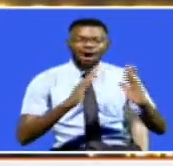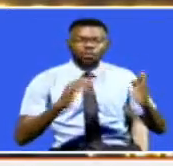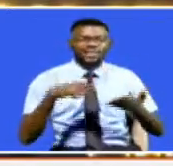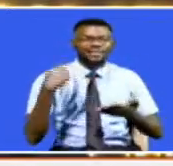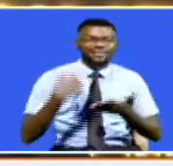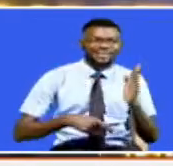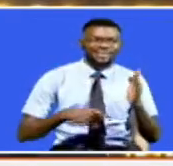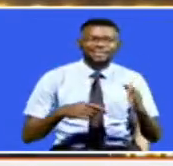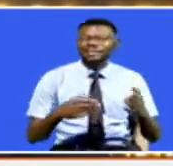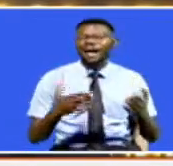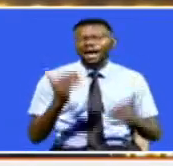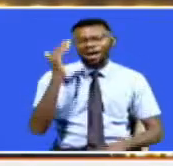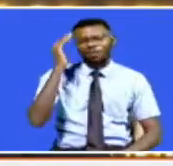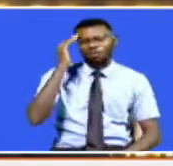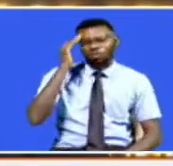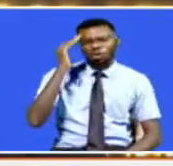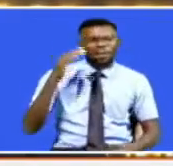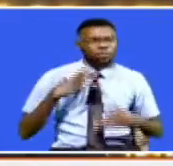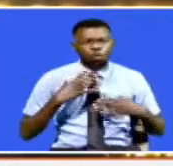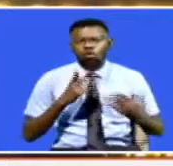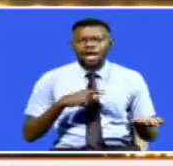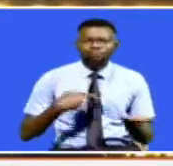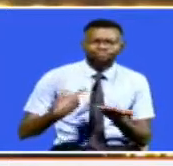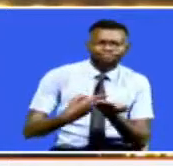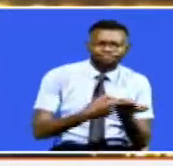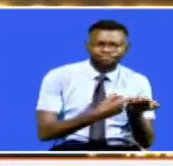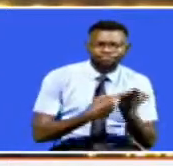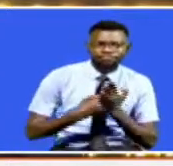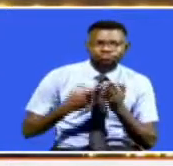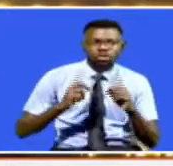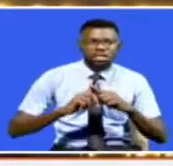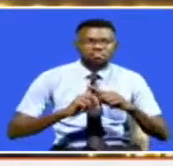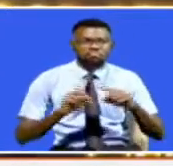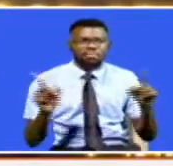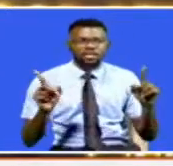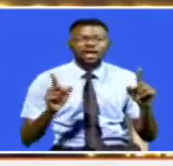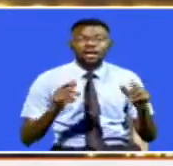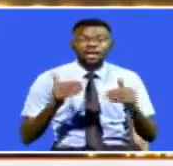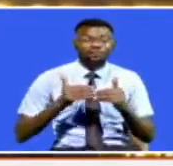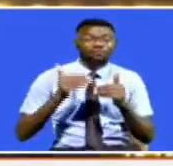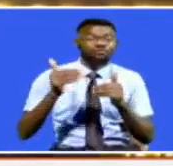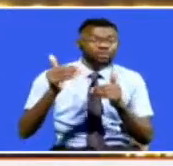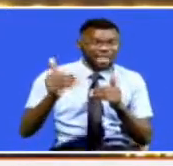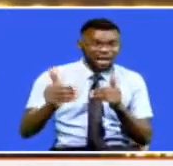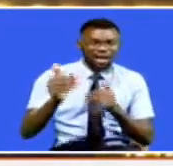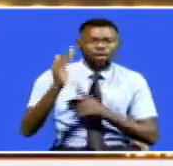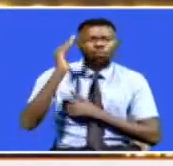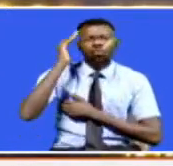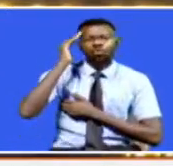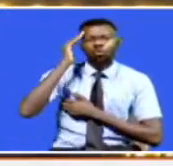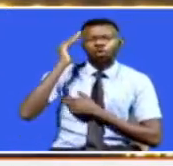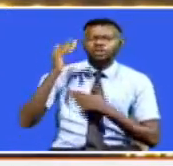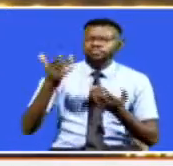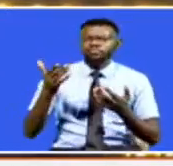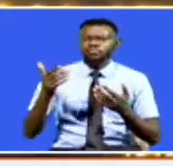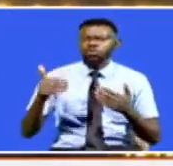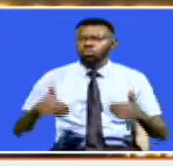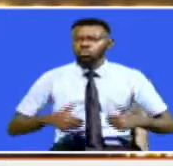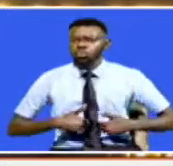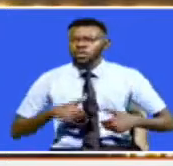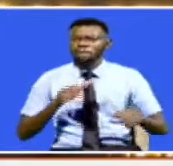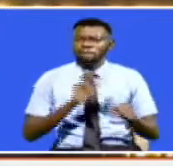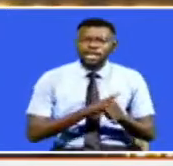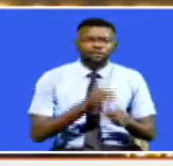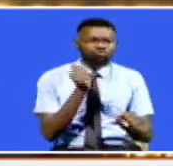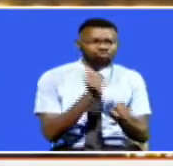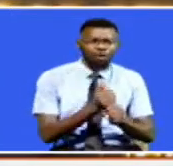heavily debated. We believe that time is going to vindicate us when we see millions of young people working and we